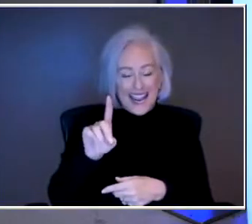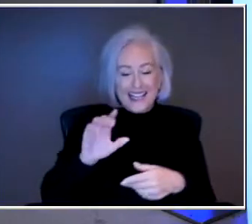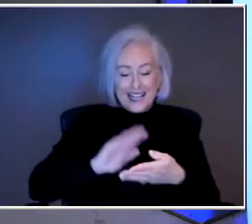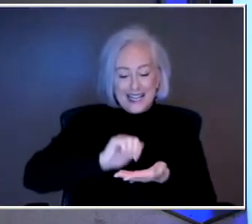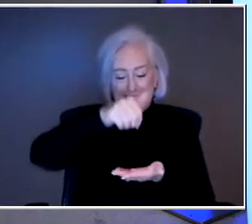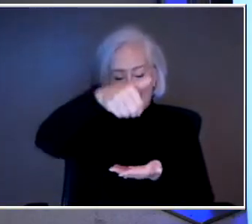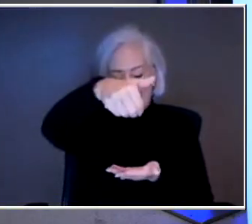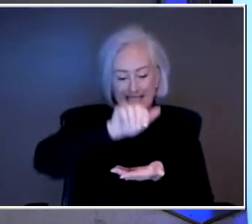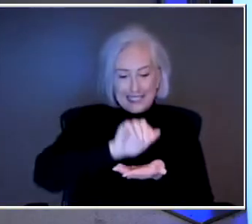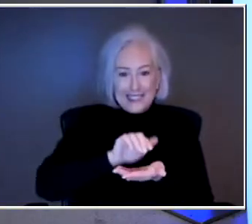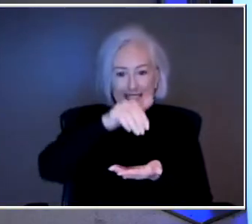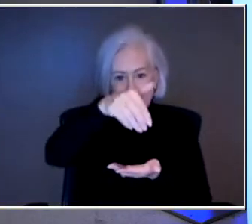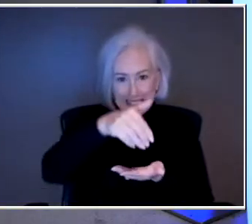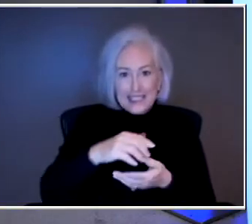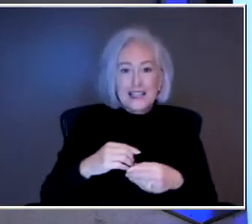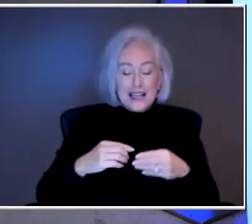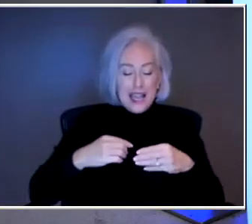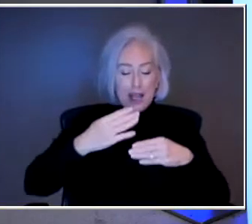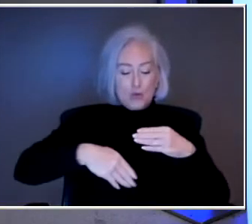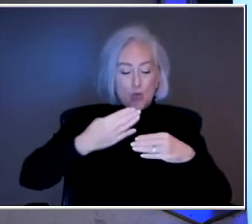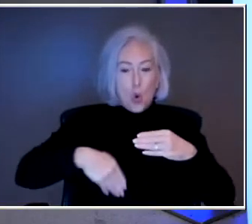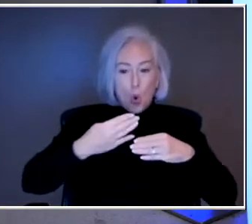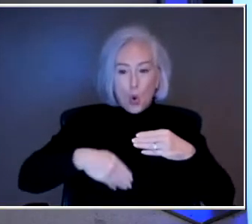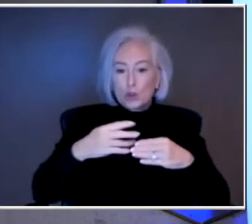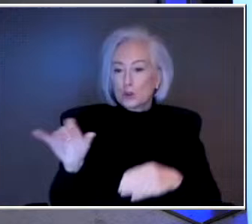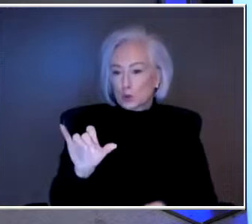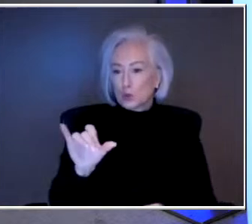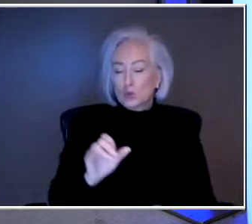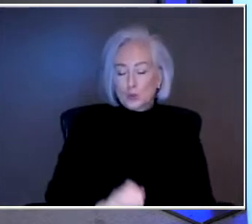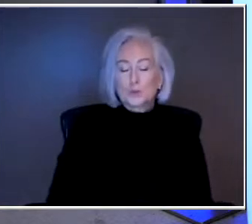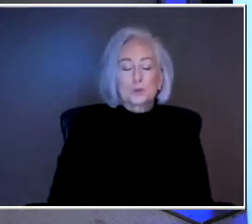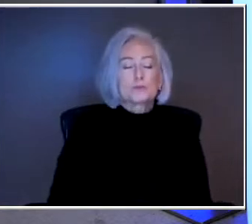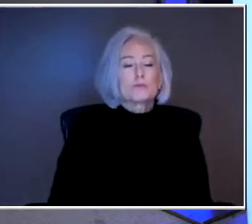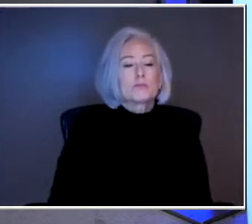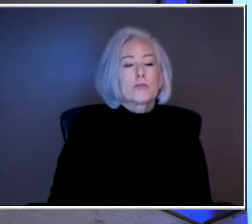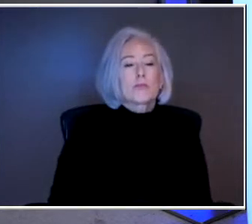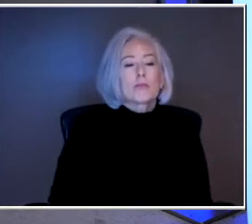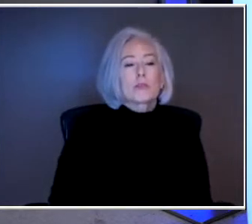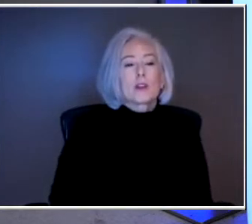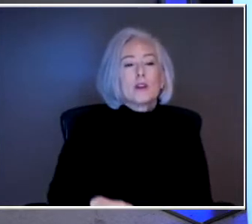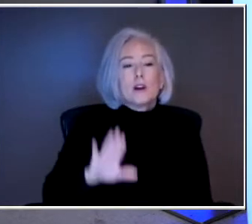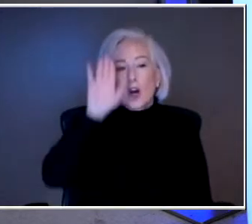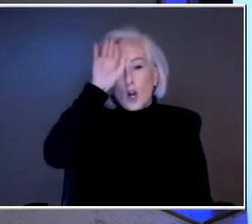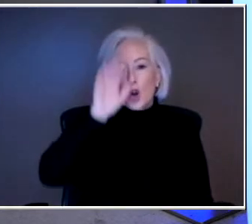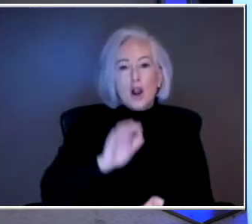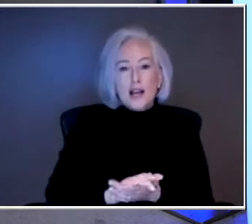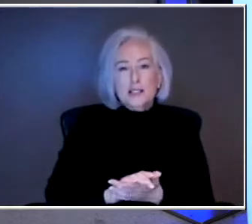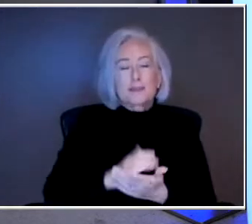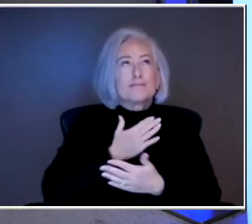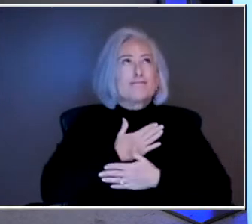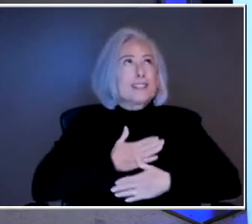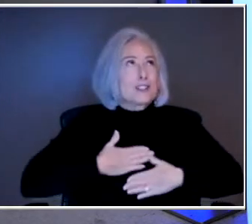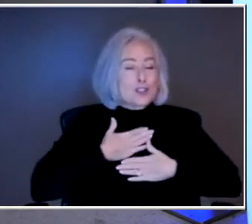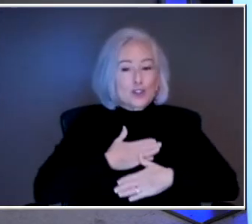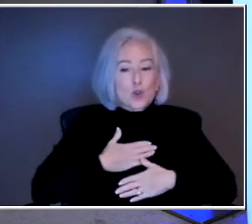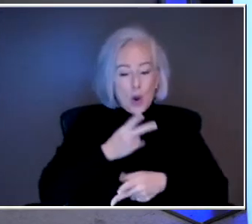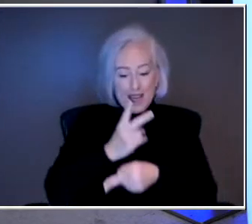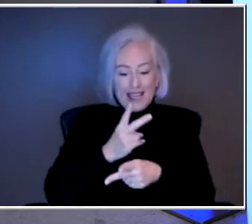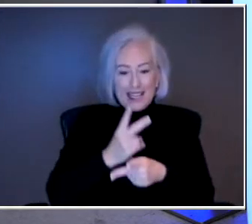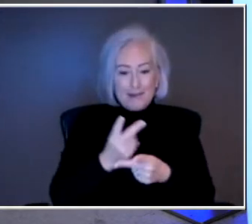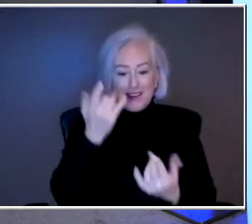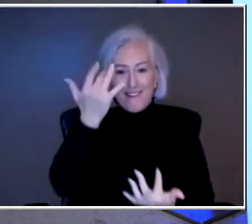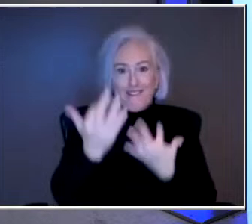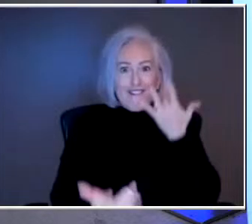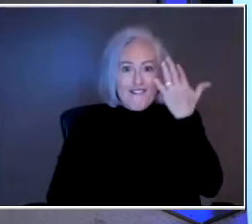so that you can hold any dressing in place. Jennifer says her husband likes to keep a big fire going until guests leave at night, but she's nervous that it's